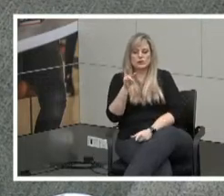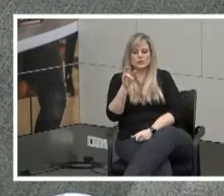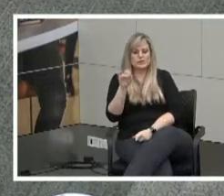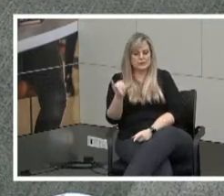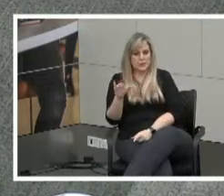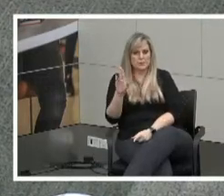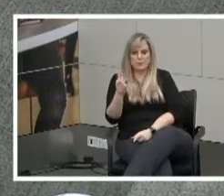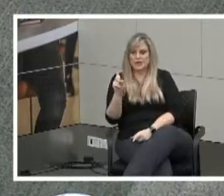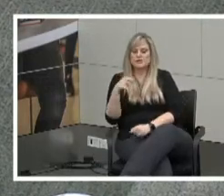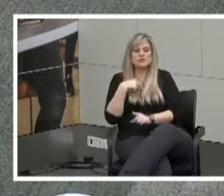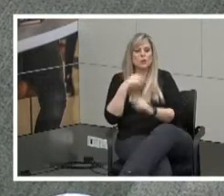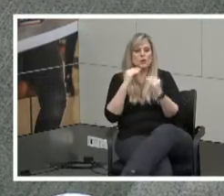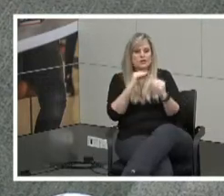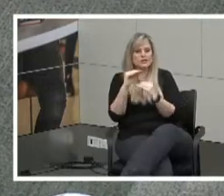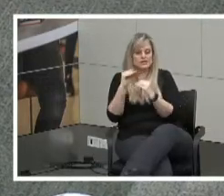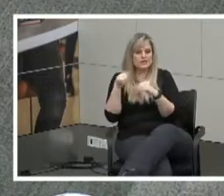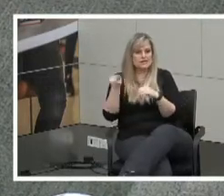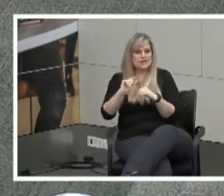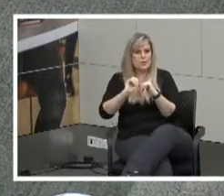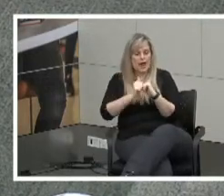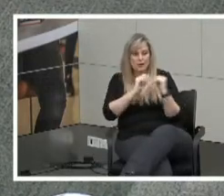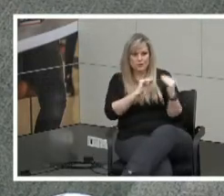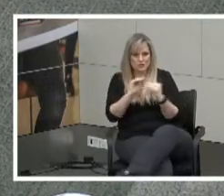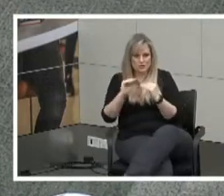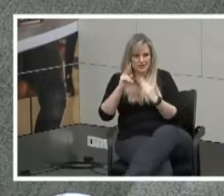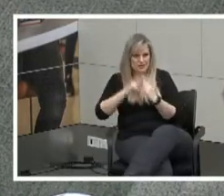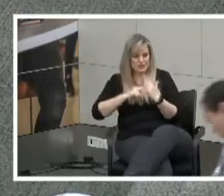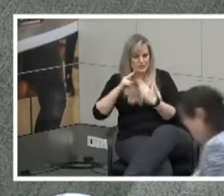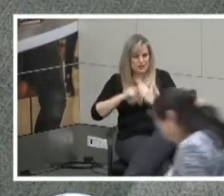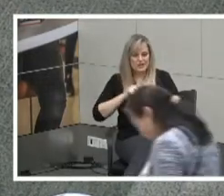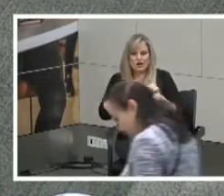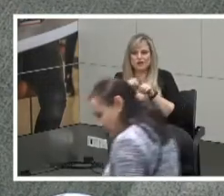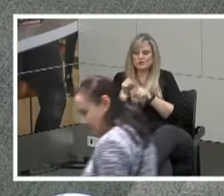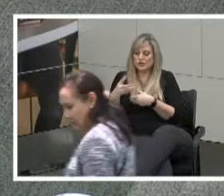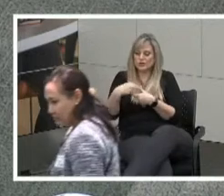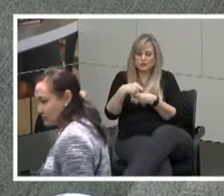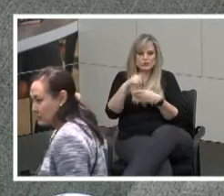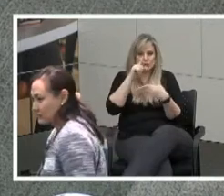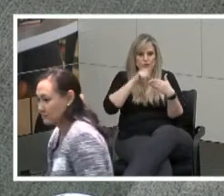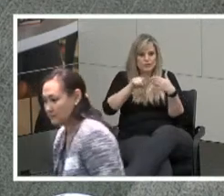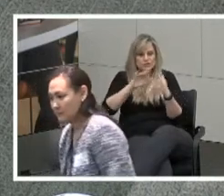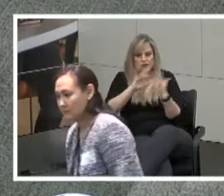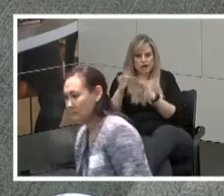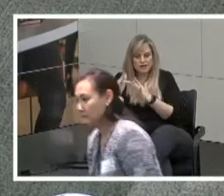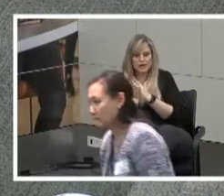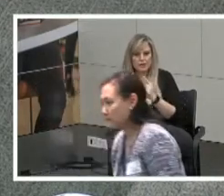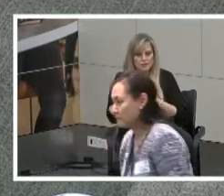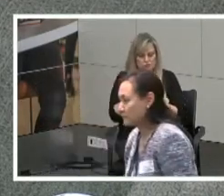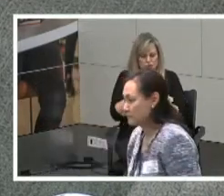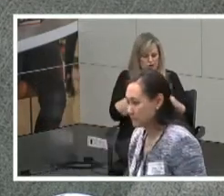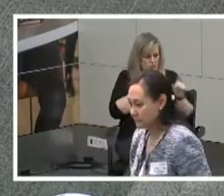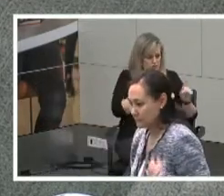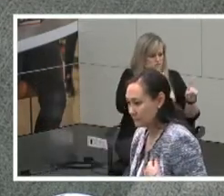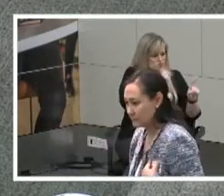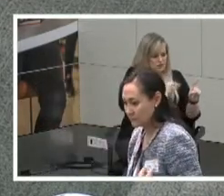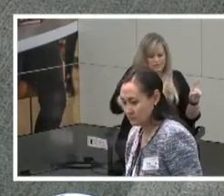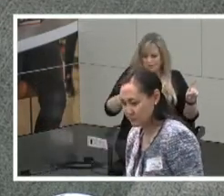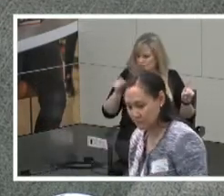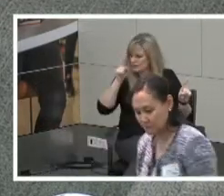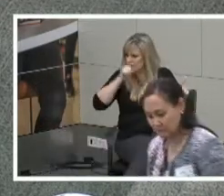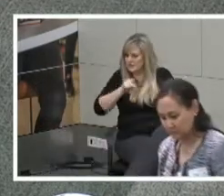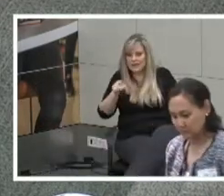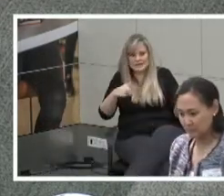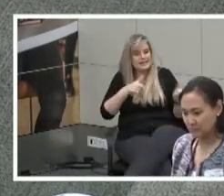staff to teach information literacy that includes being able to research online and separate what is real from what is not a